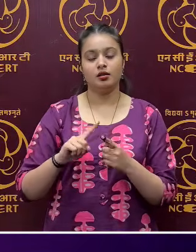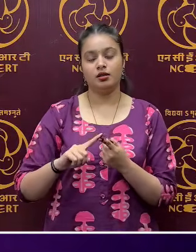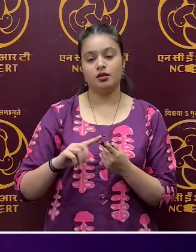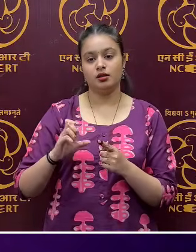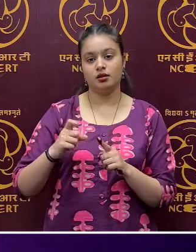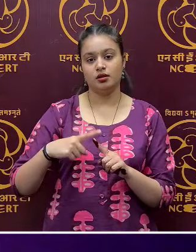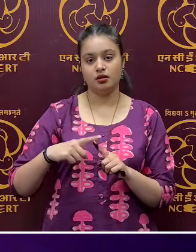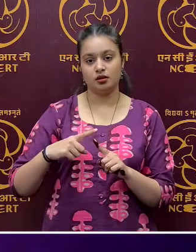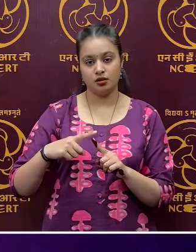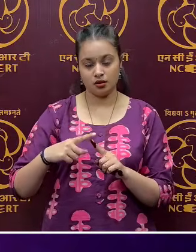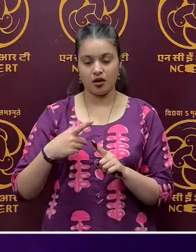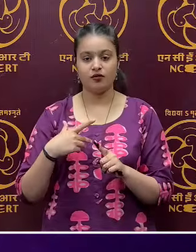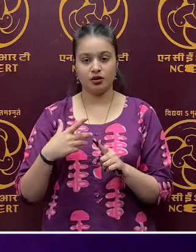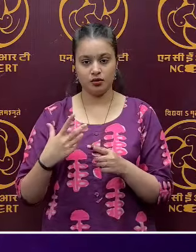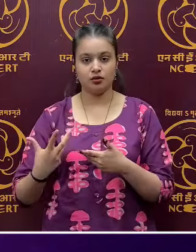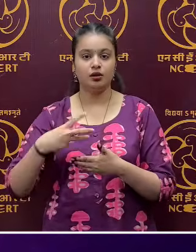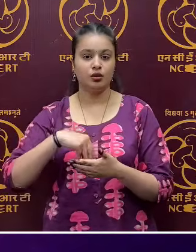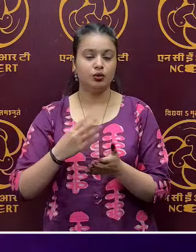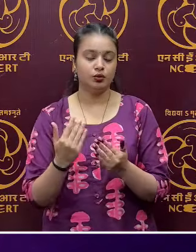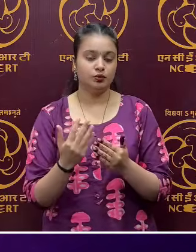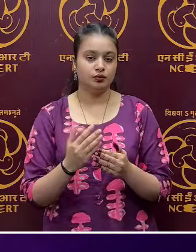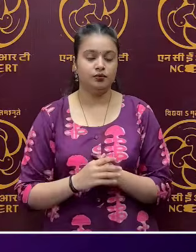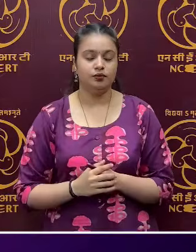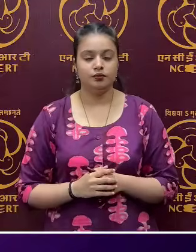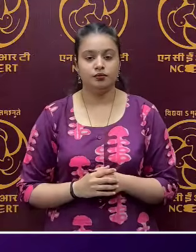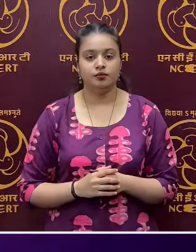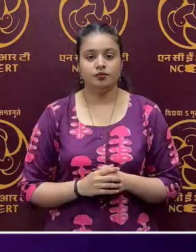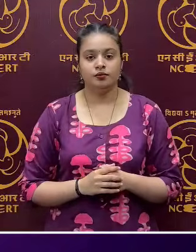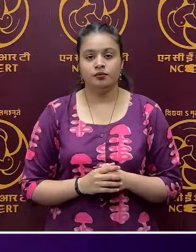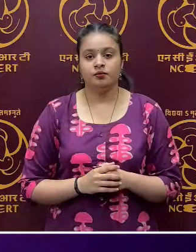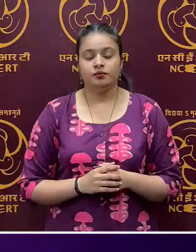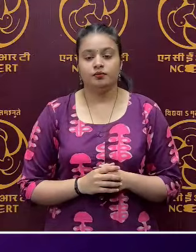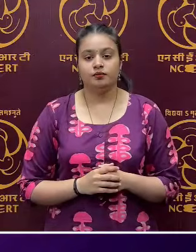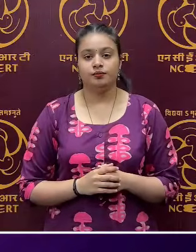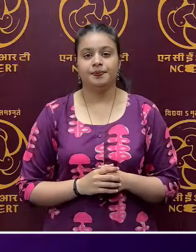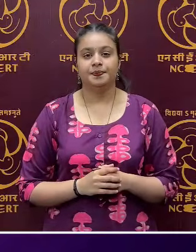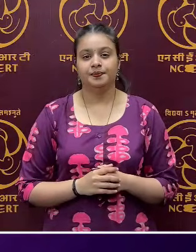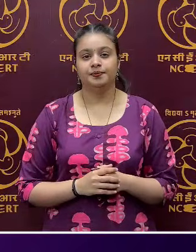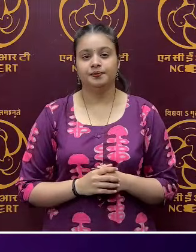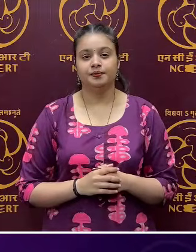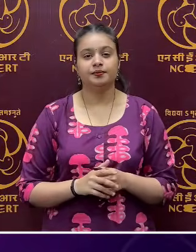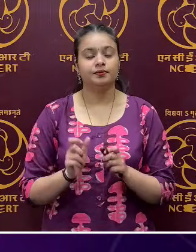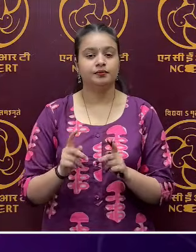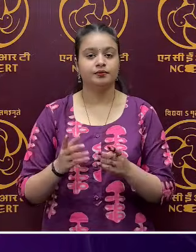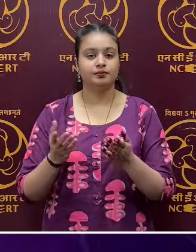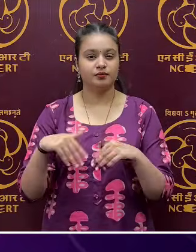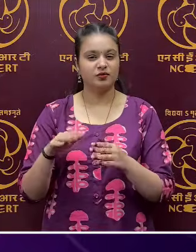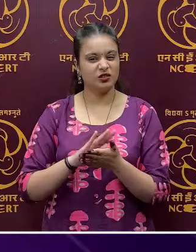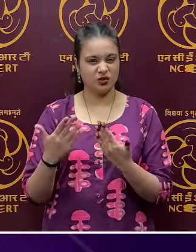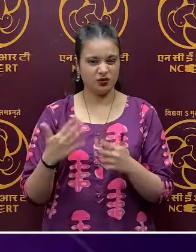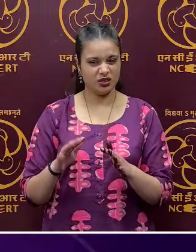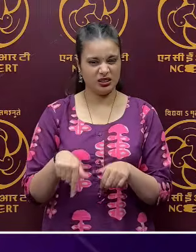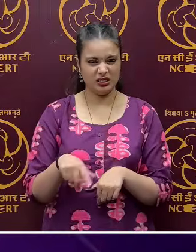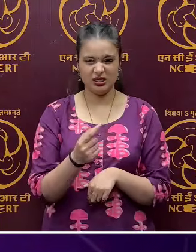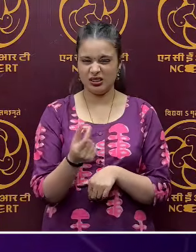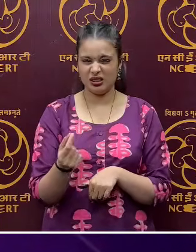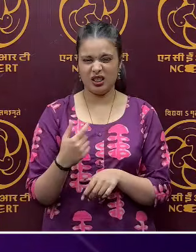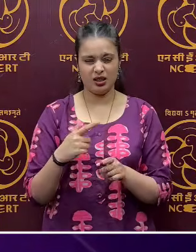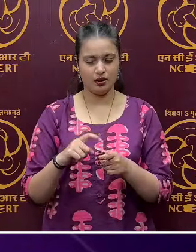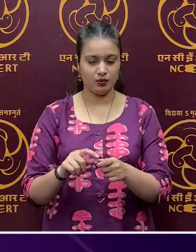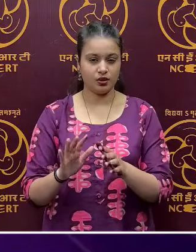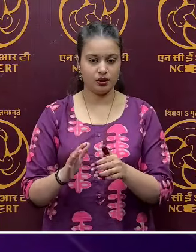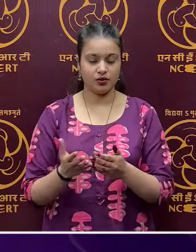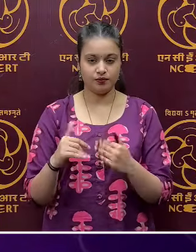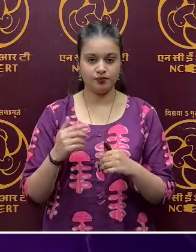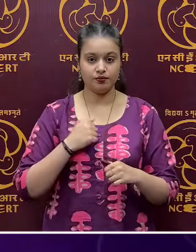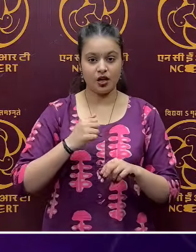which excludes that part. This is the correct answer. Okay, we'll just finish this. There are just 5 questions. My family